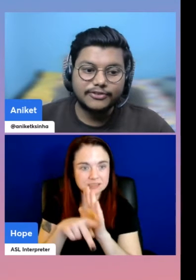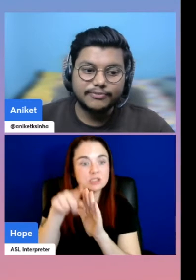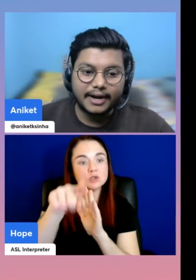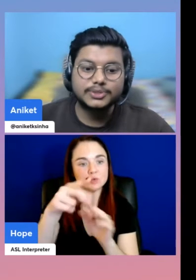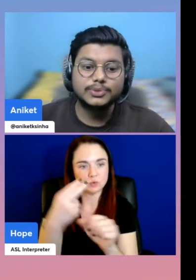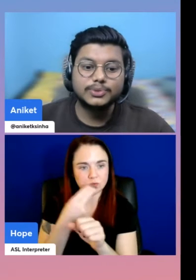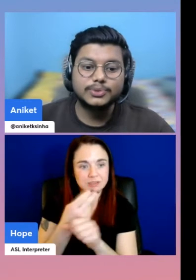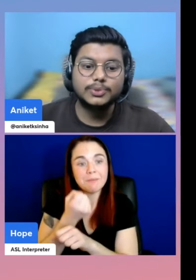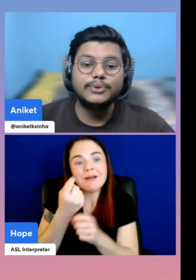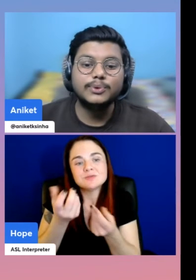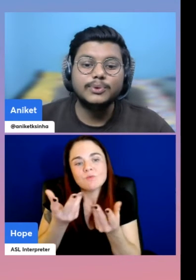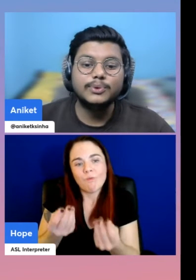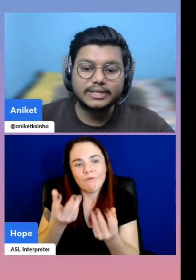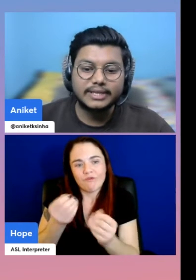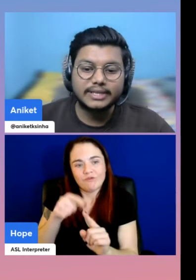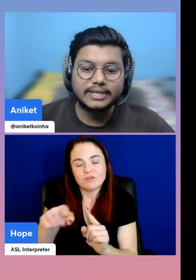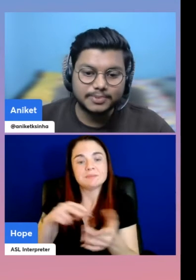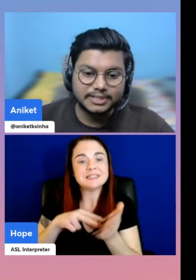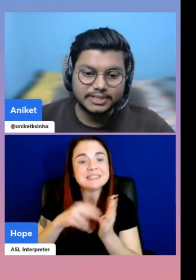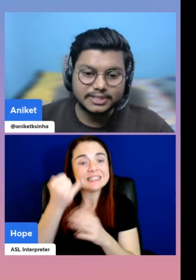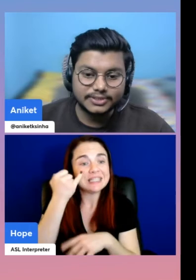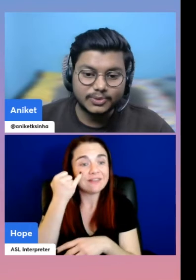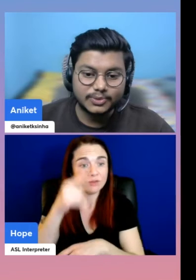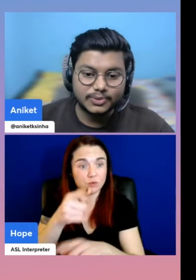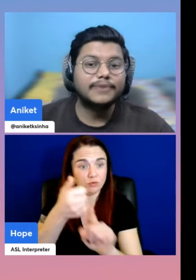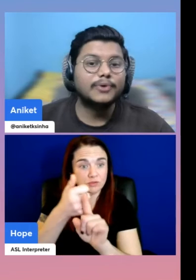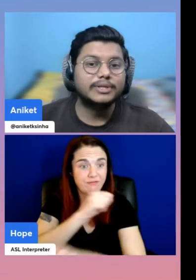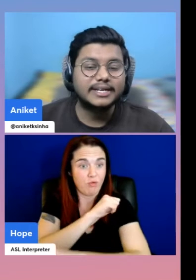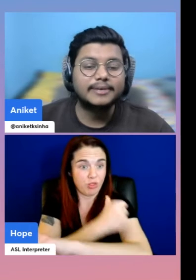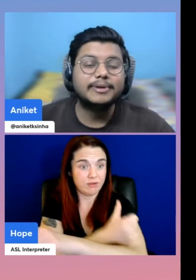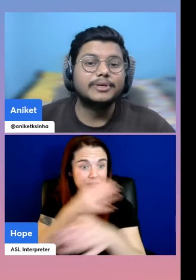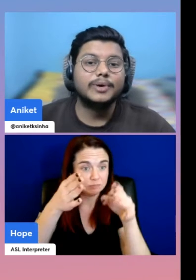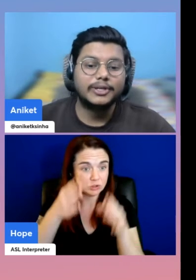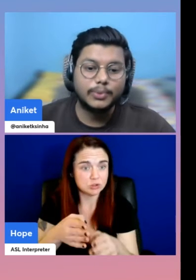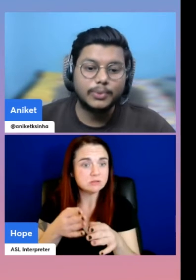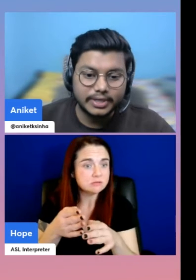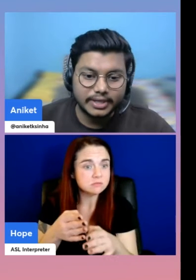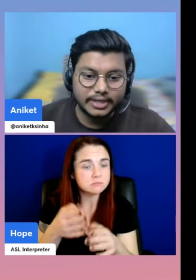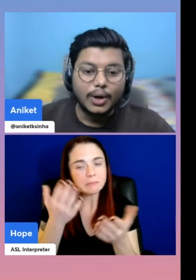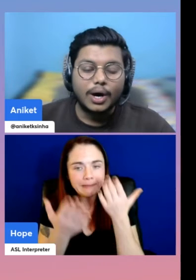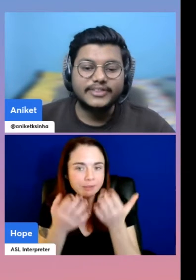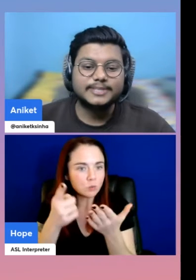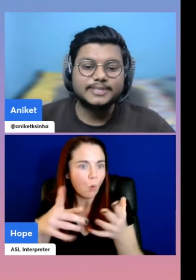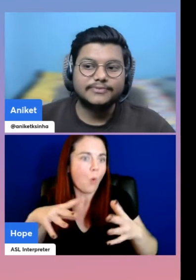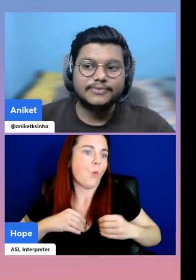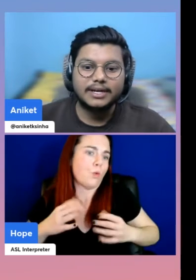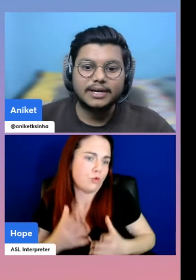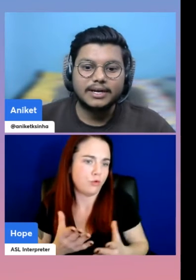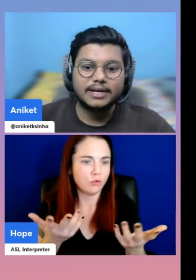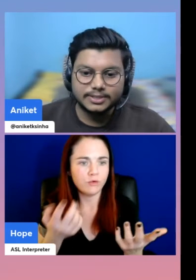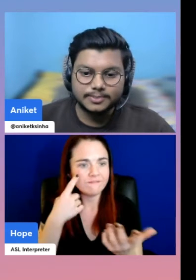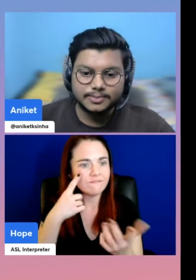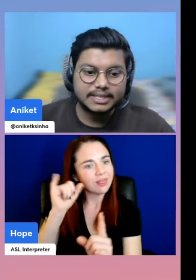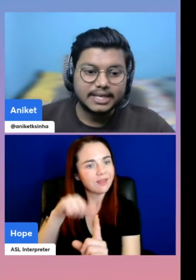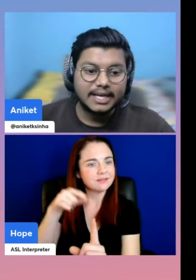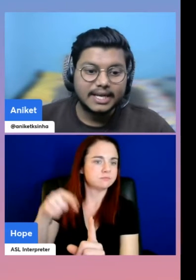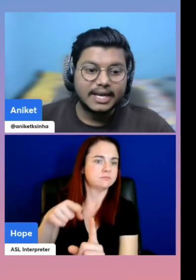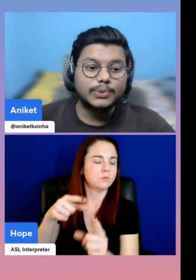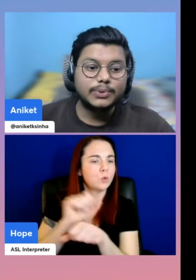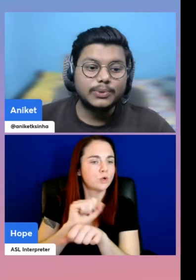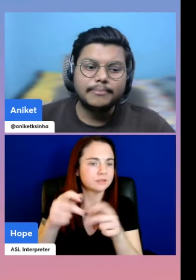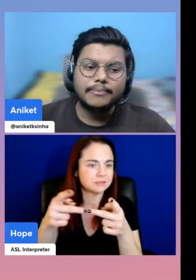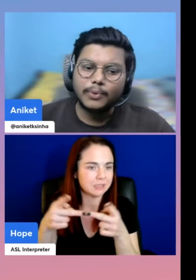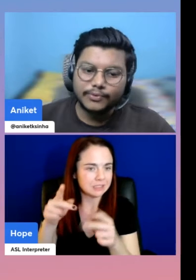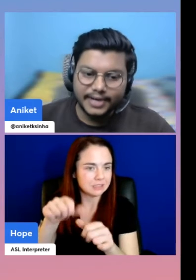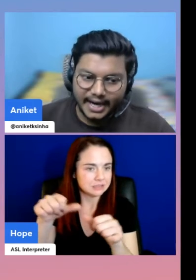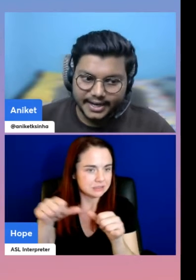soft mandatory. So if you are an authorized person, so if you have authority, maybe you are a owner of the specific workspace, then